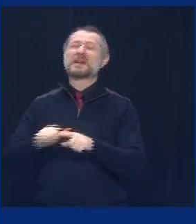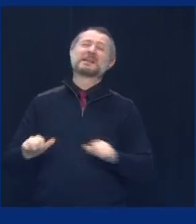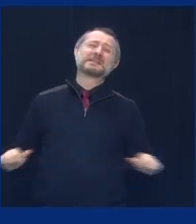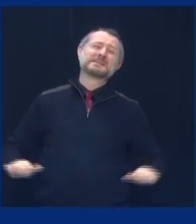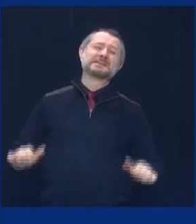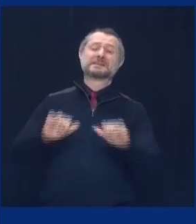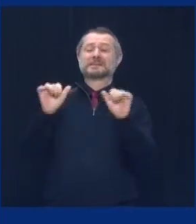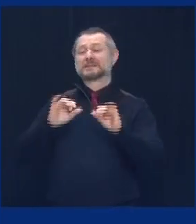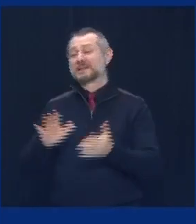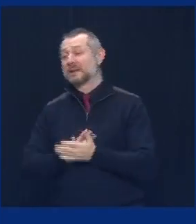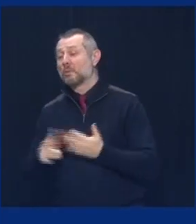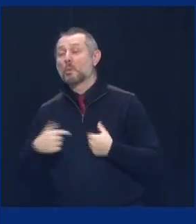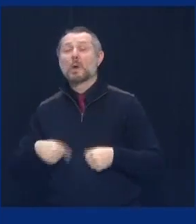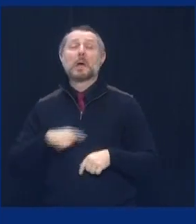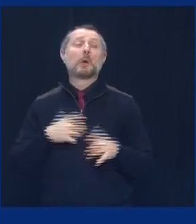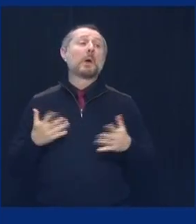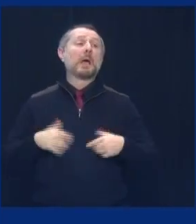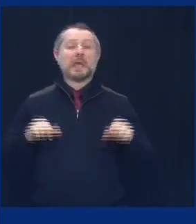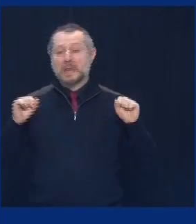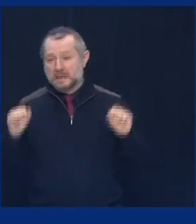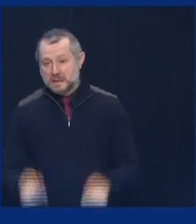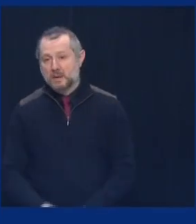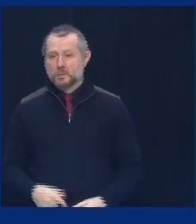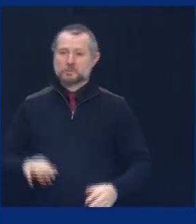can do to slow the spread.